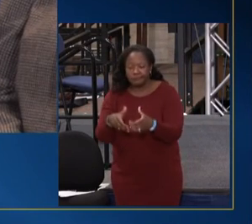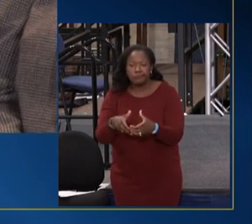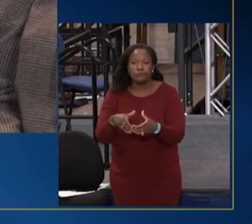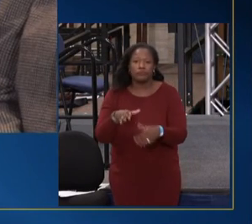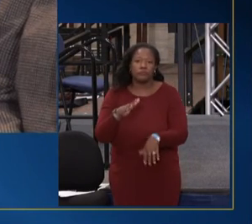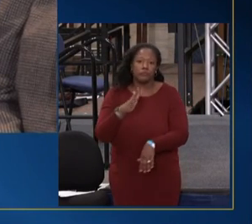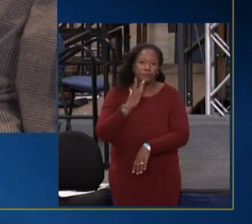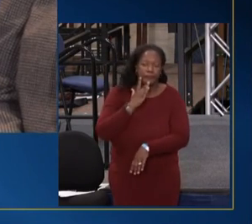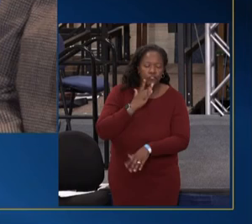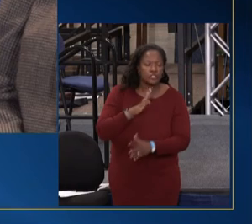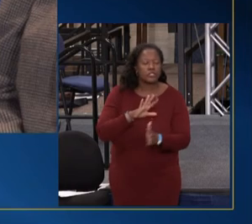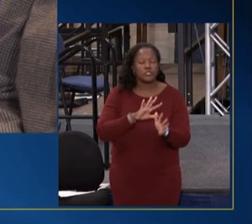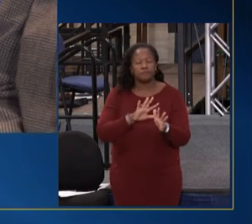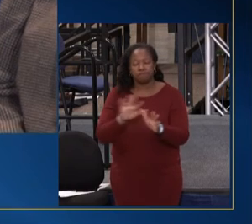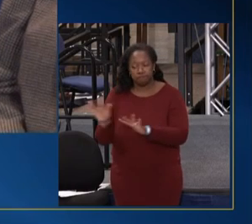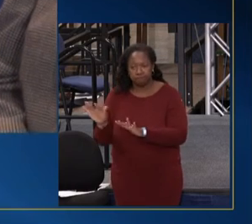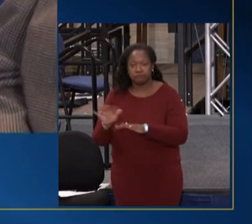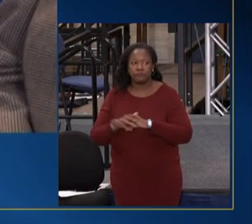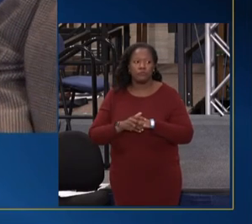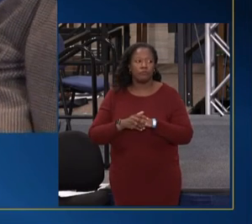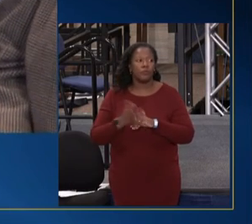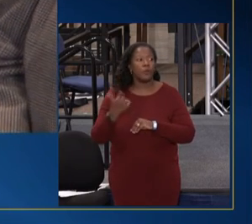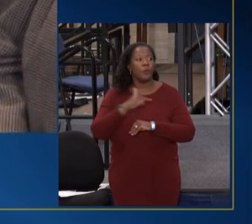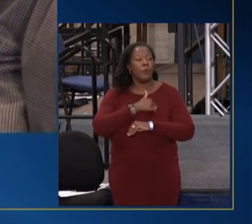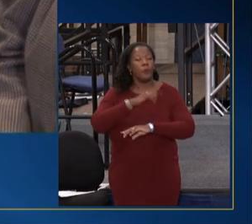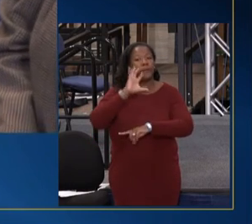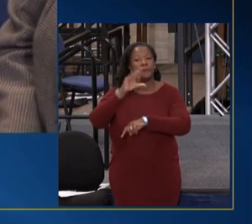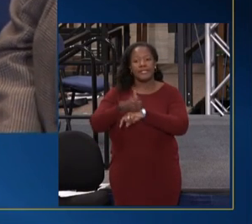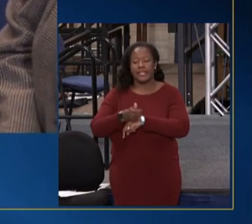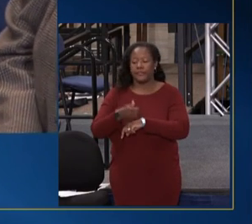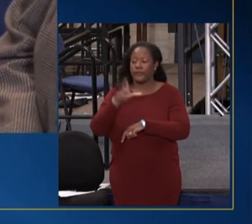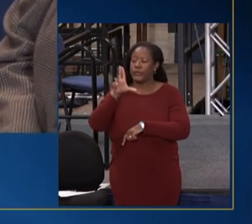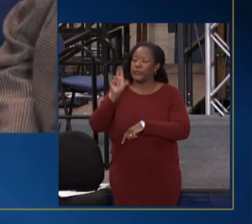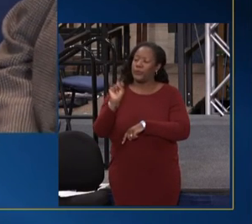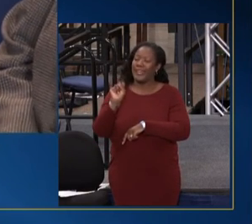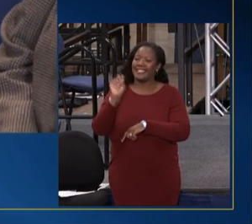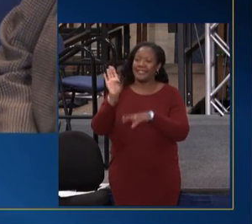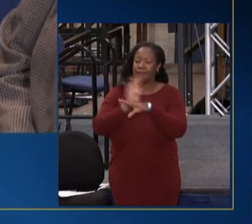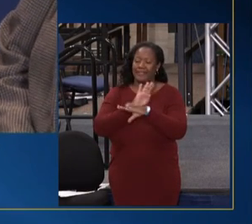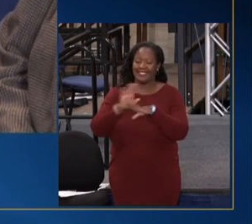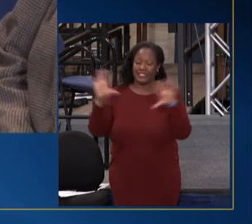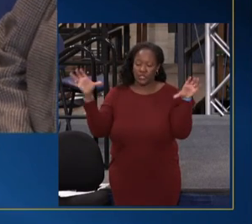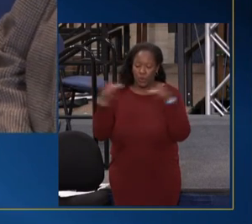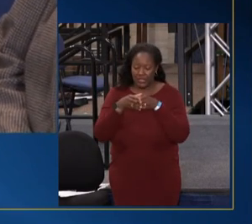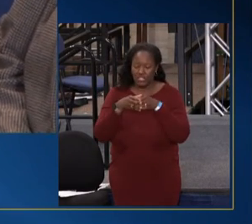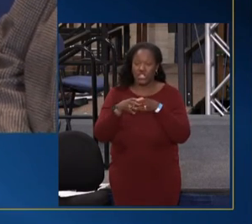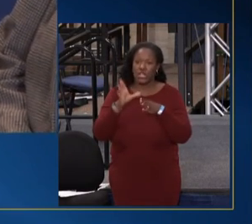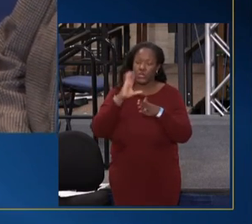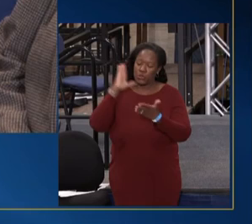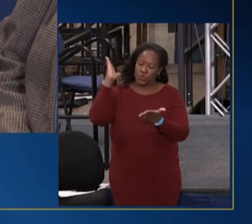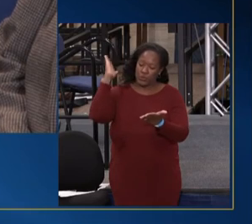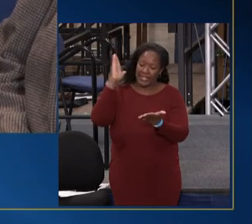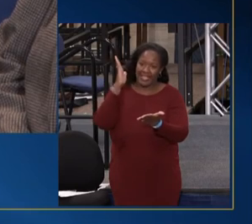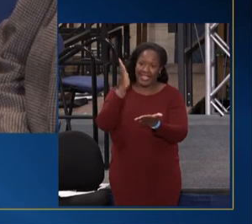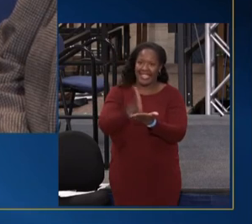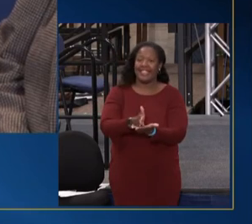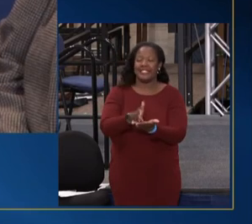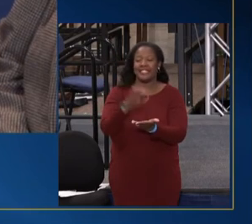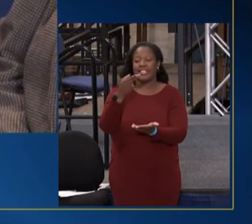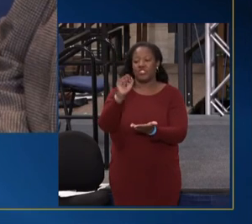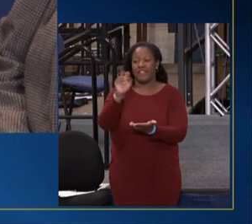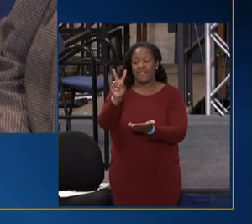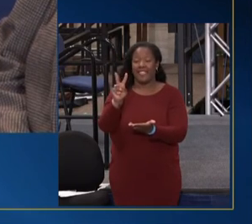orientation as well. We have put together a U.S. business coalition to end HIV, and many of our sort of big